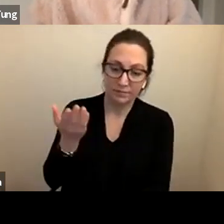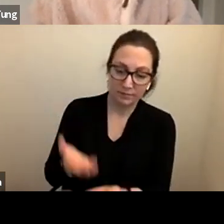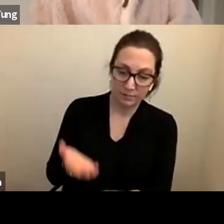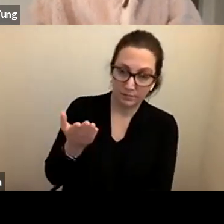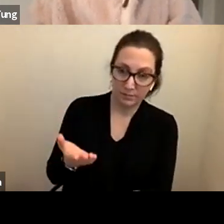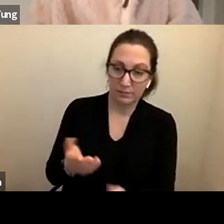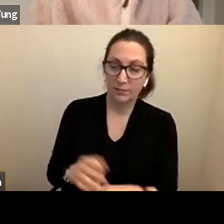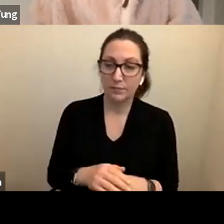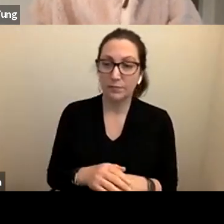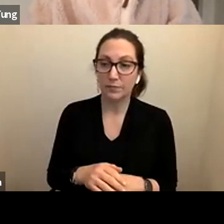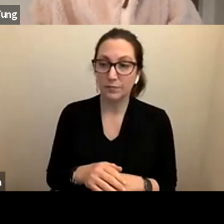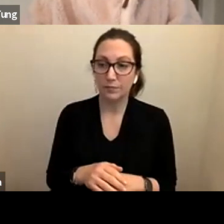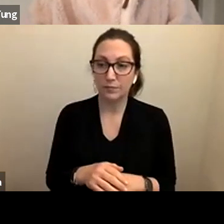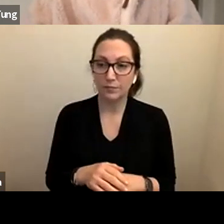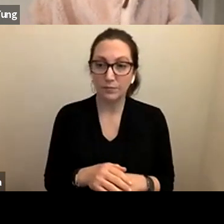district part,